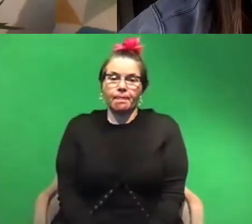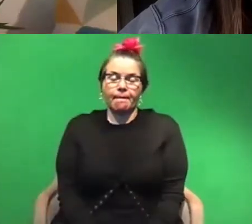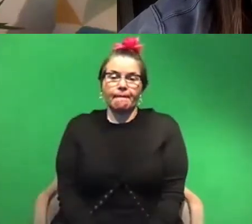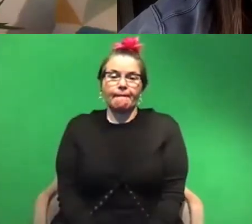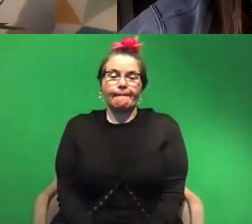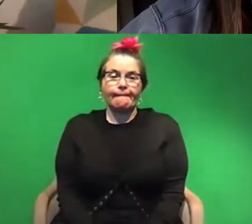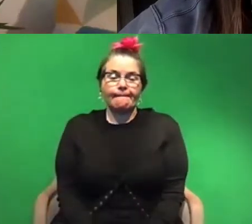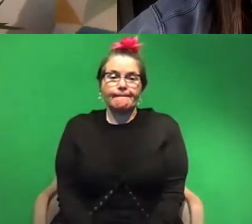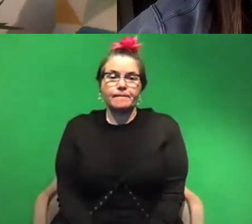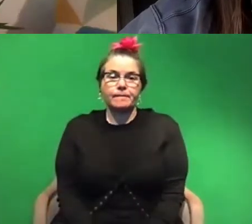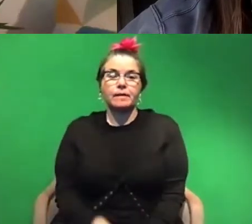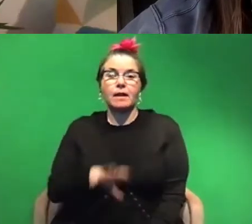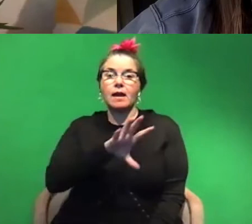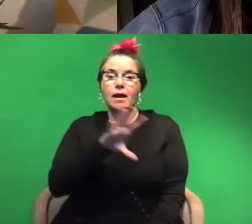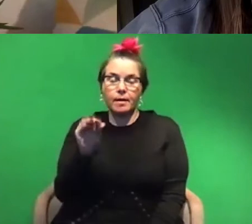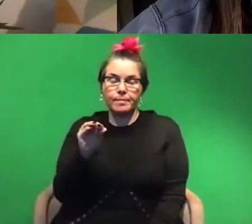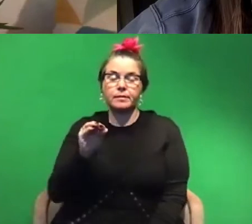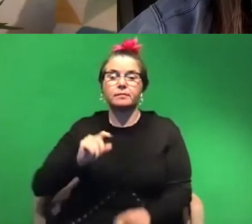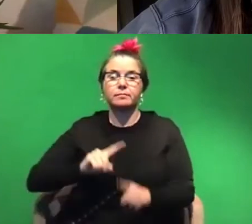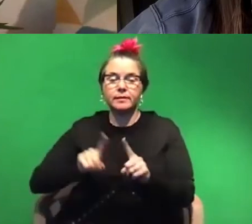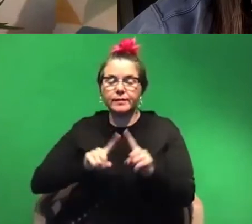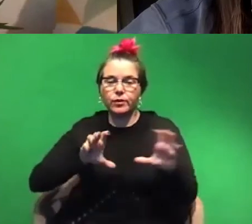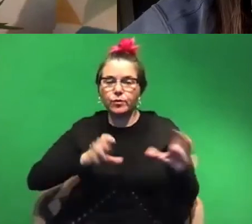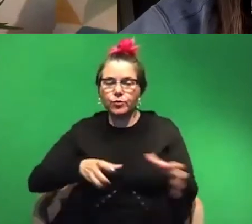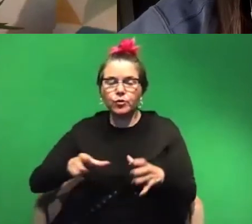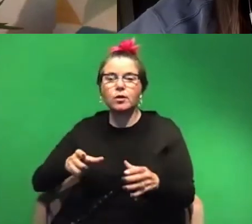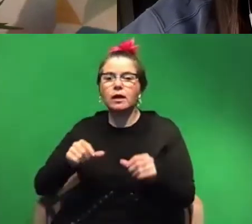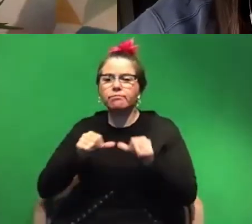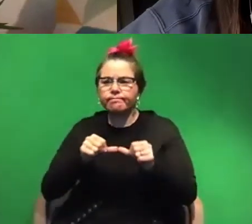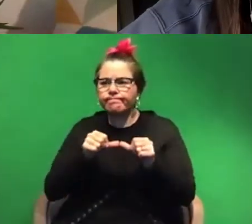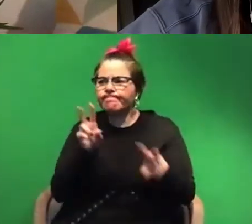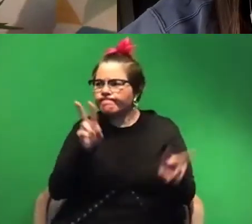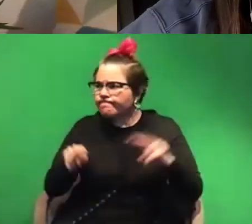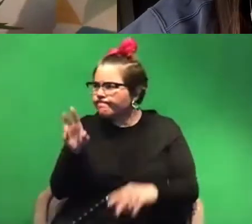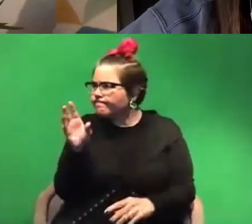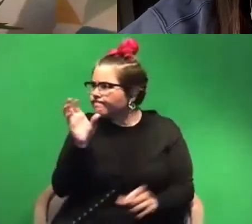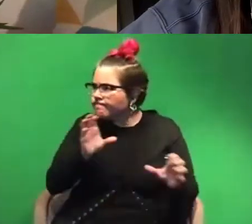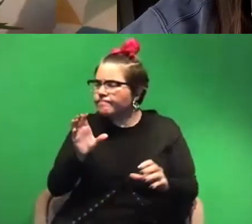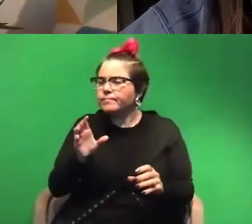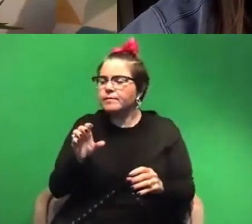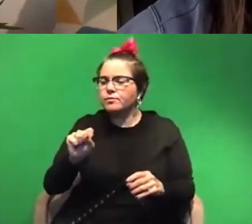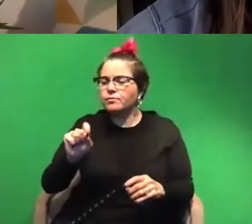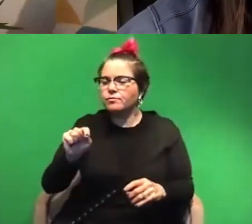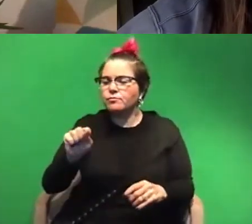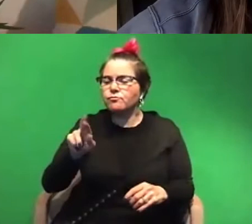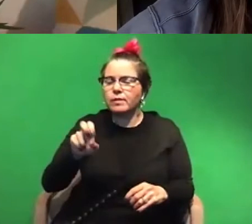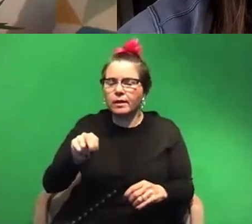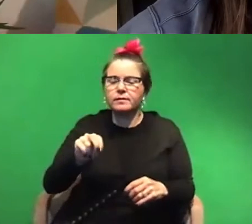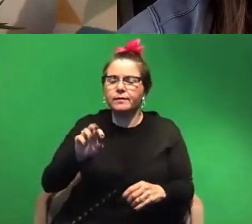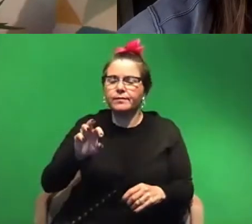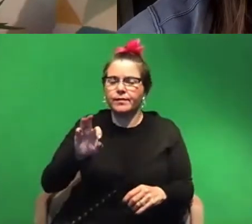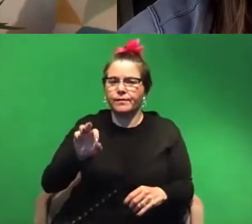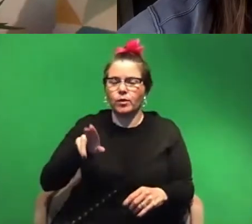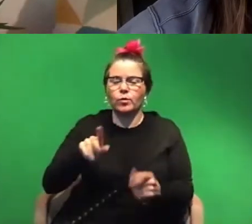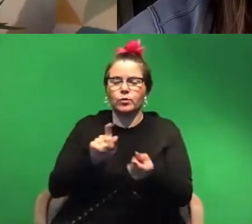basically companies or different groups are constantly looking at strains of the influenza virus that are